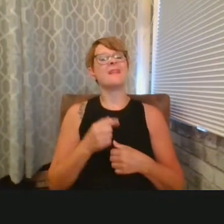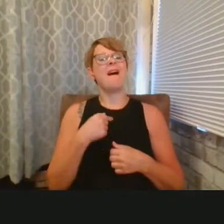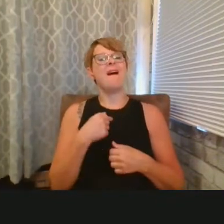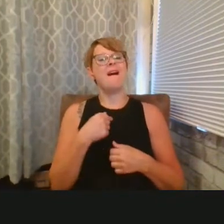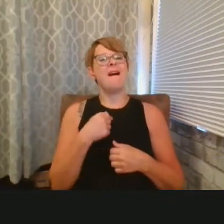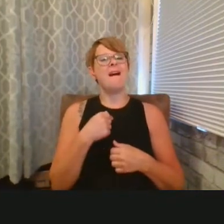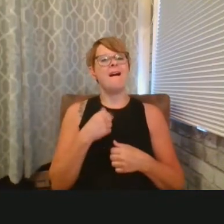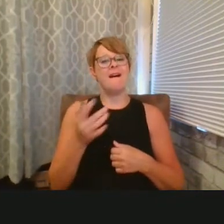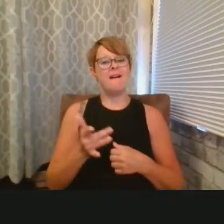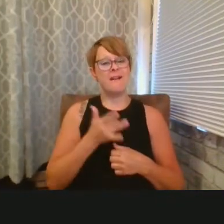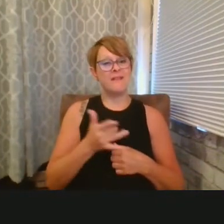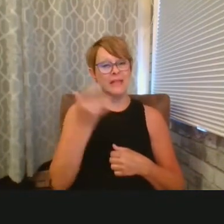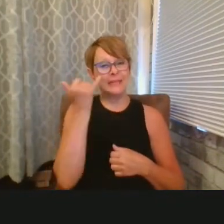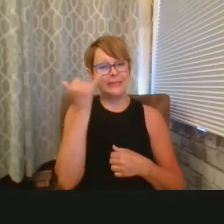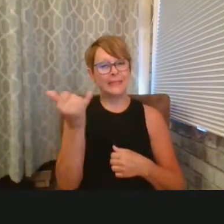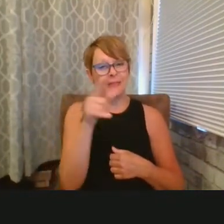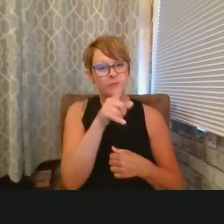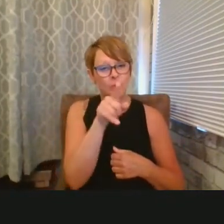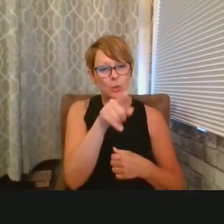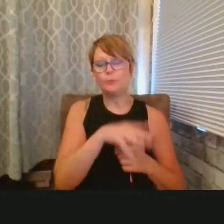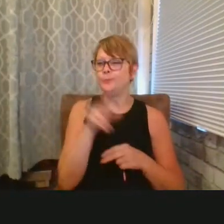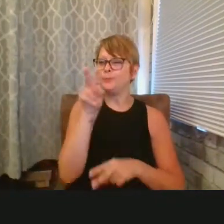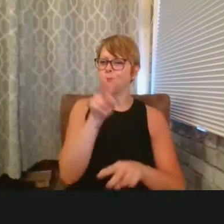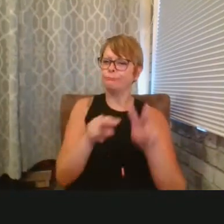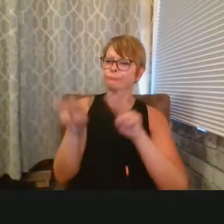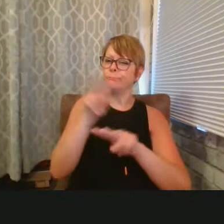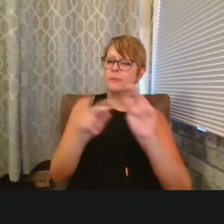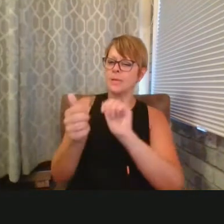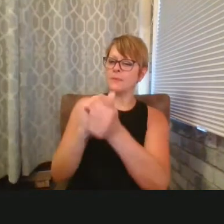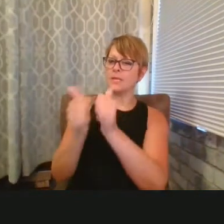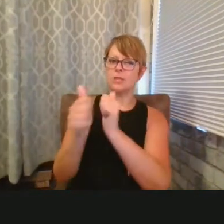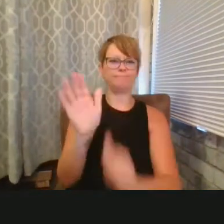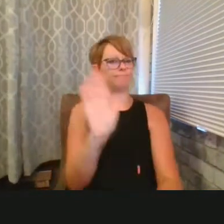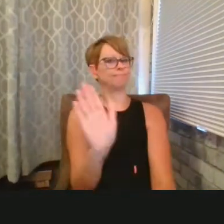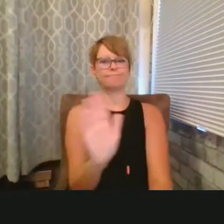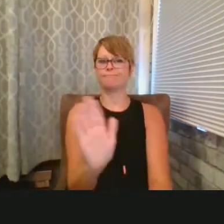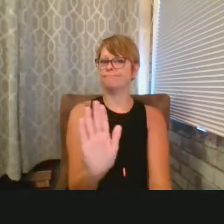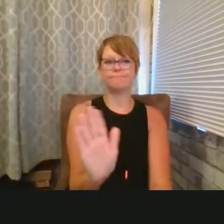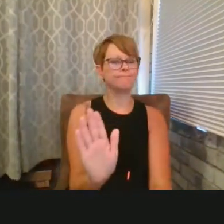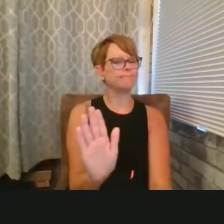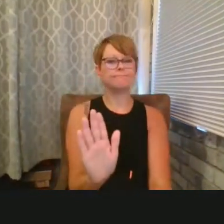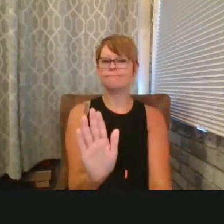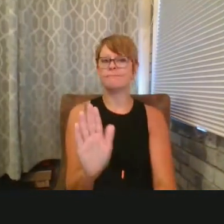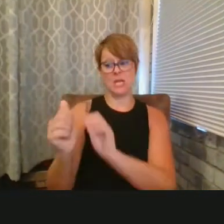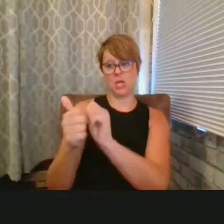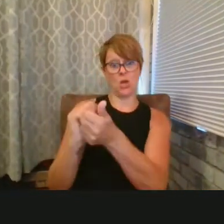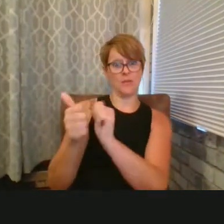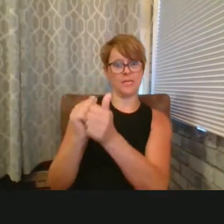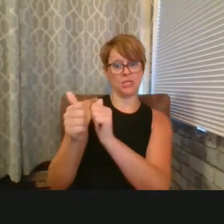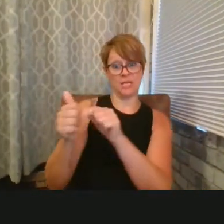you look at the competition, you are doing something wrong. Competition is not necessarily